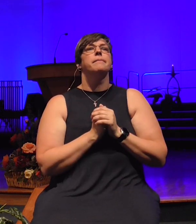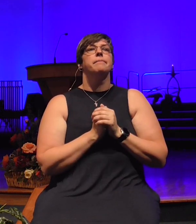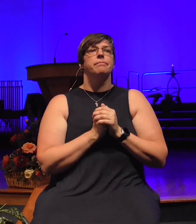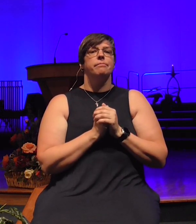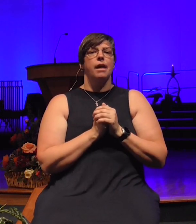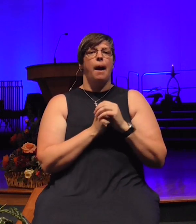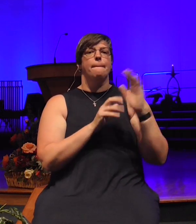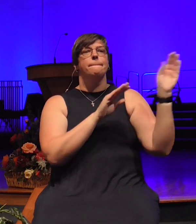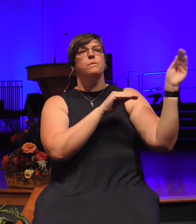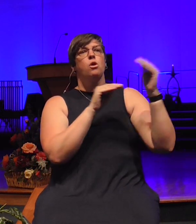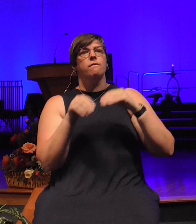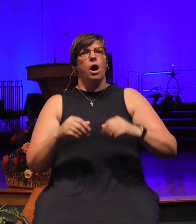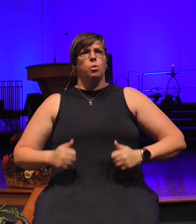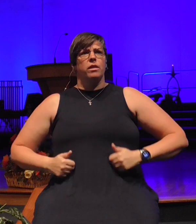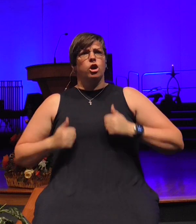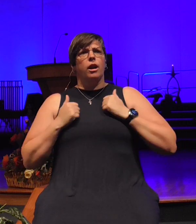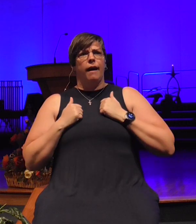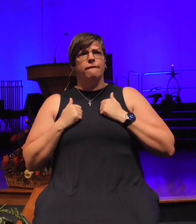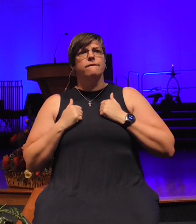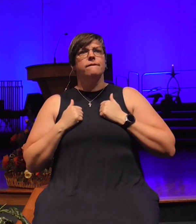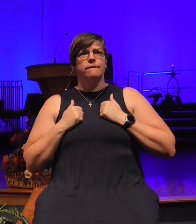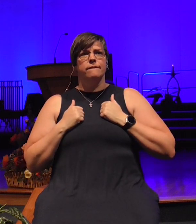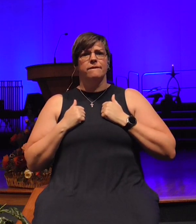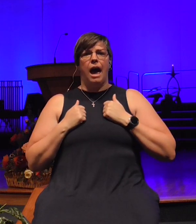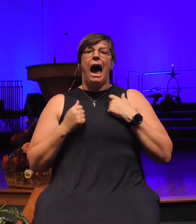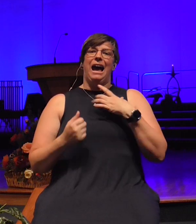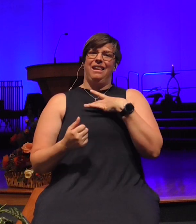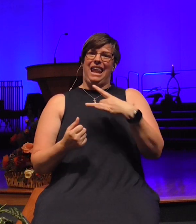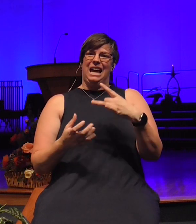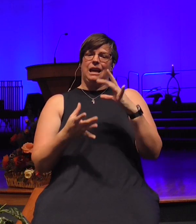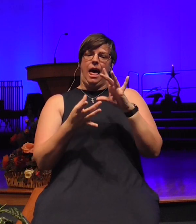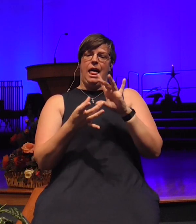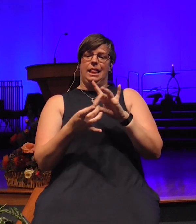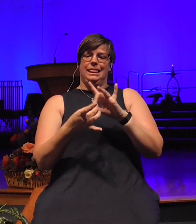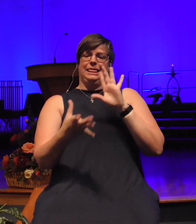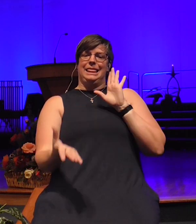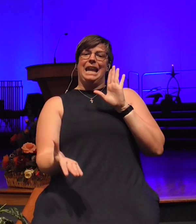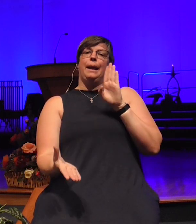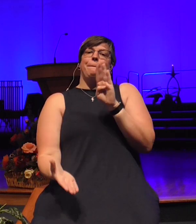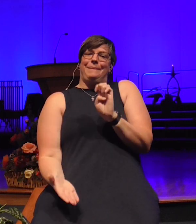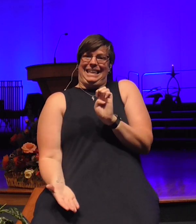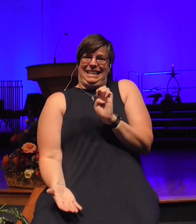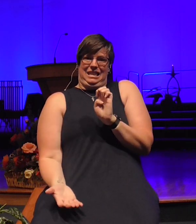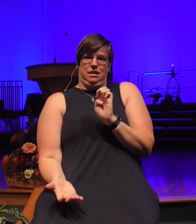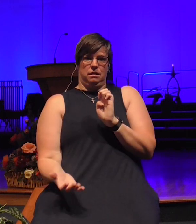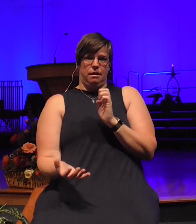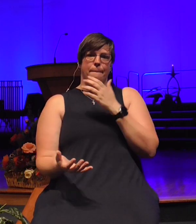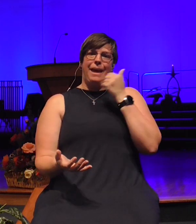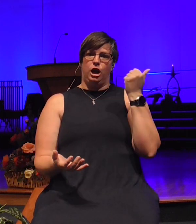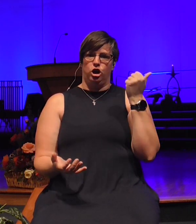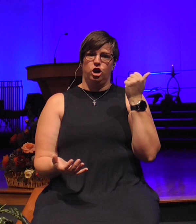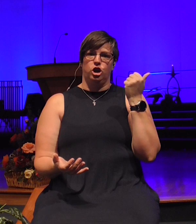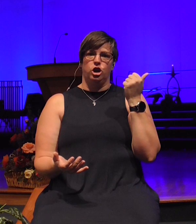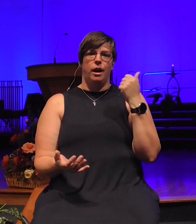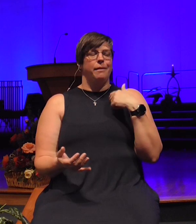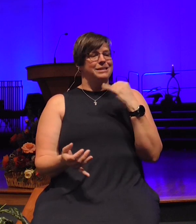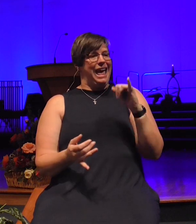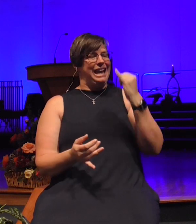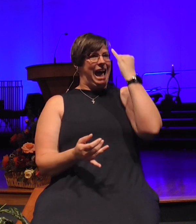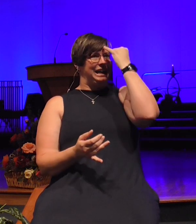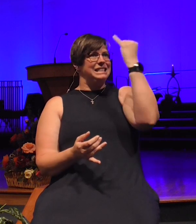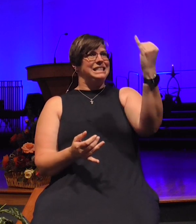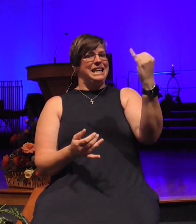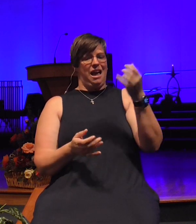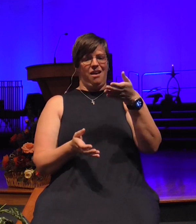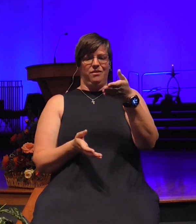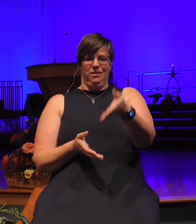be and move on with your life. I like let it be much better because it speaks this idea of letting something